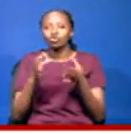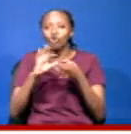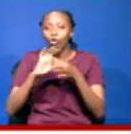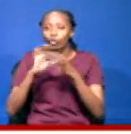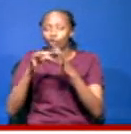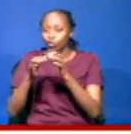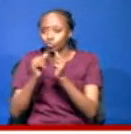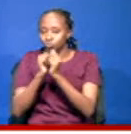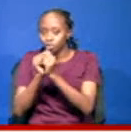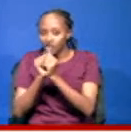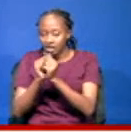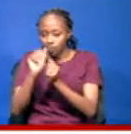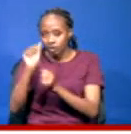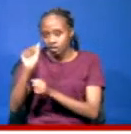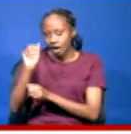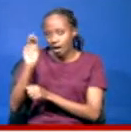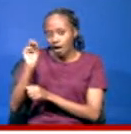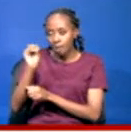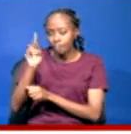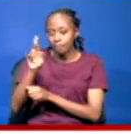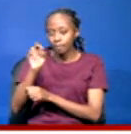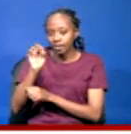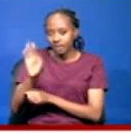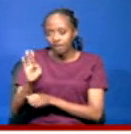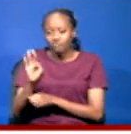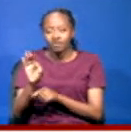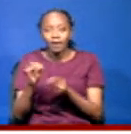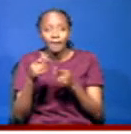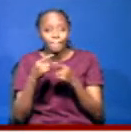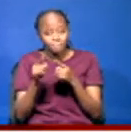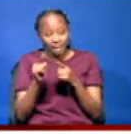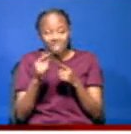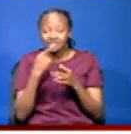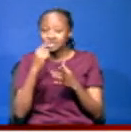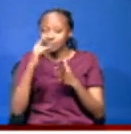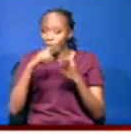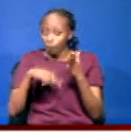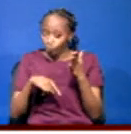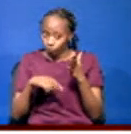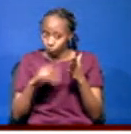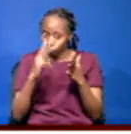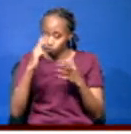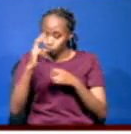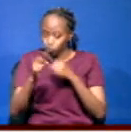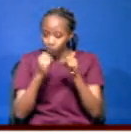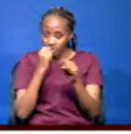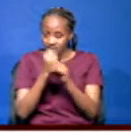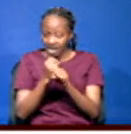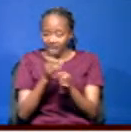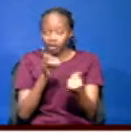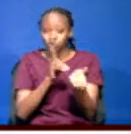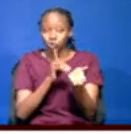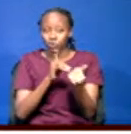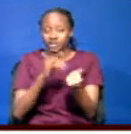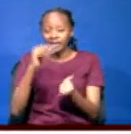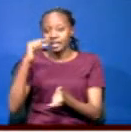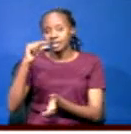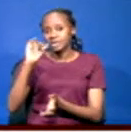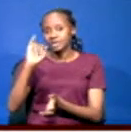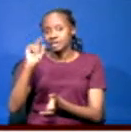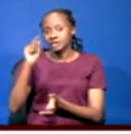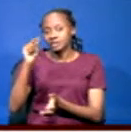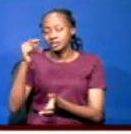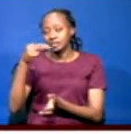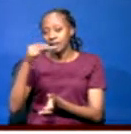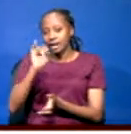many years. But may I highlight that over the last 2 years, Dr. Gitahi and his team have